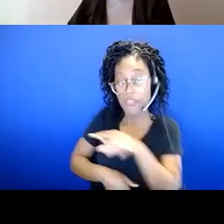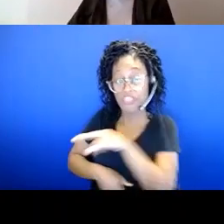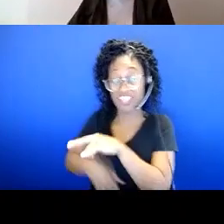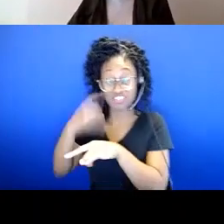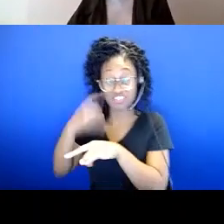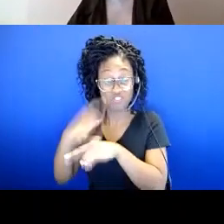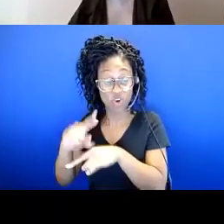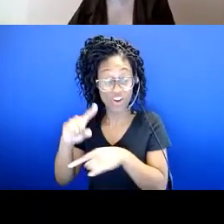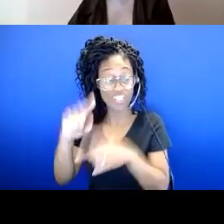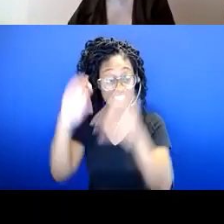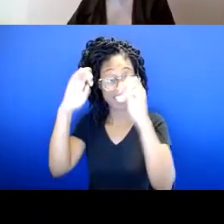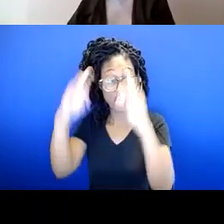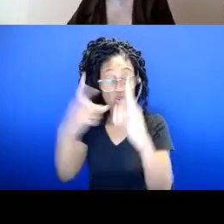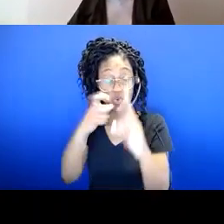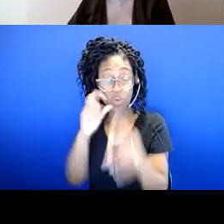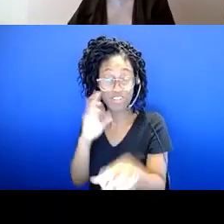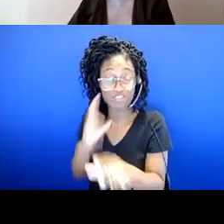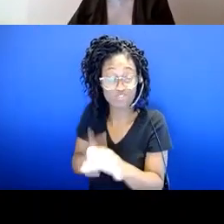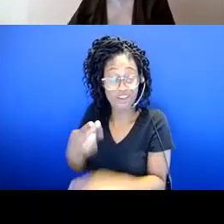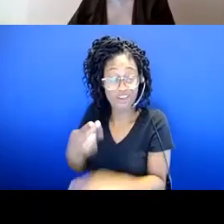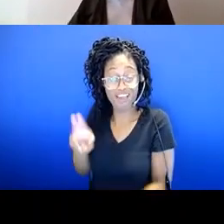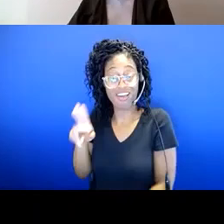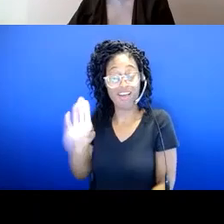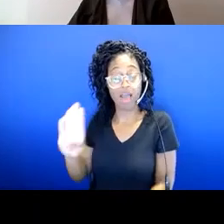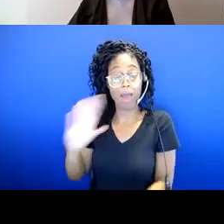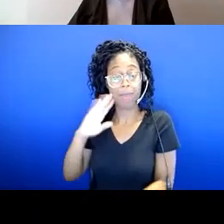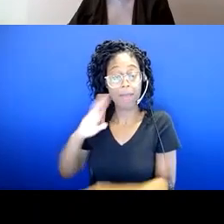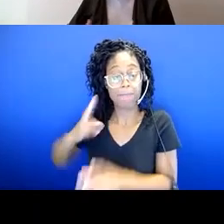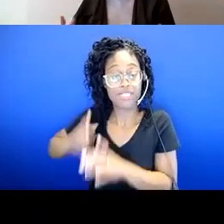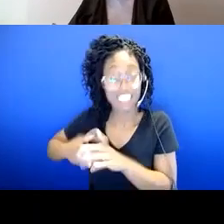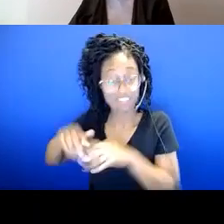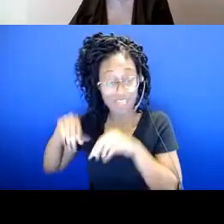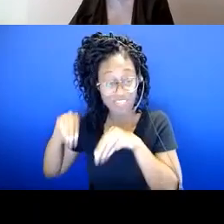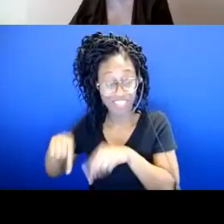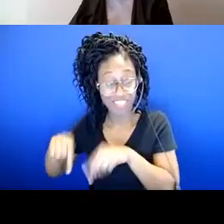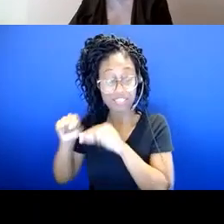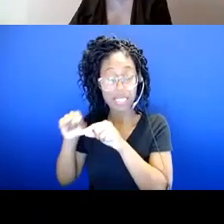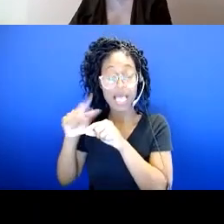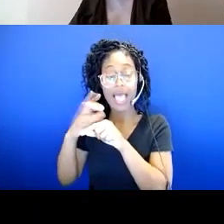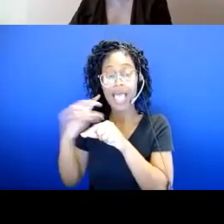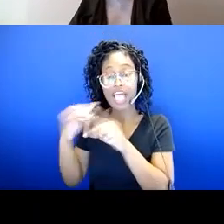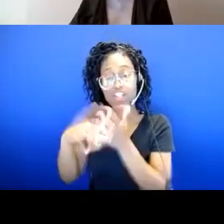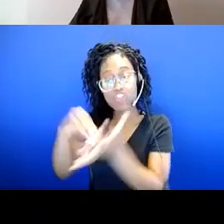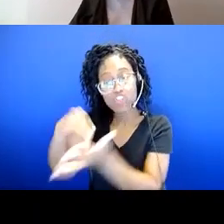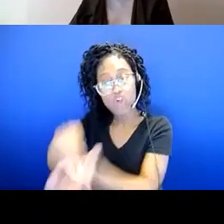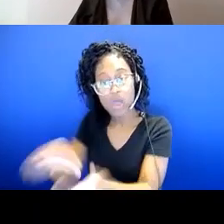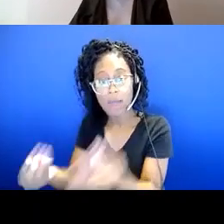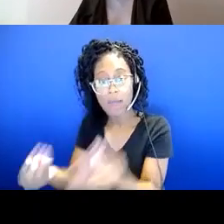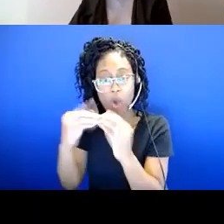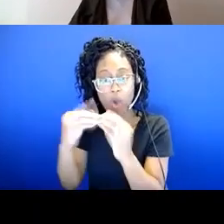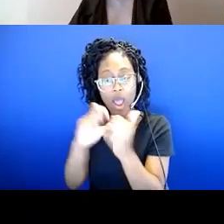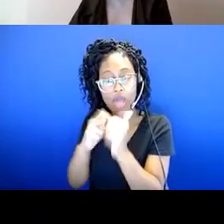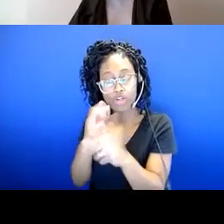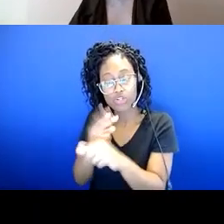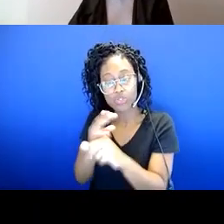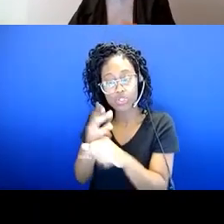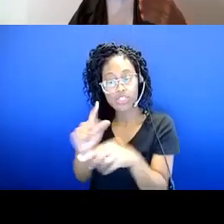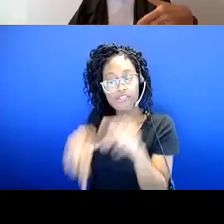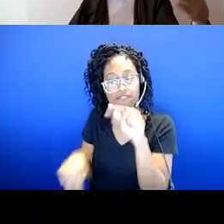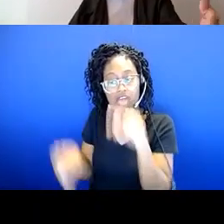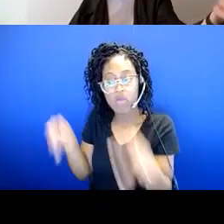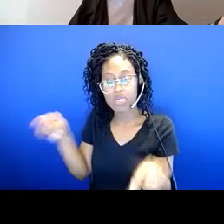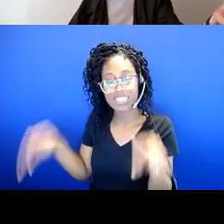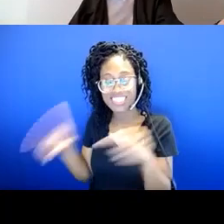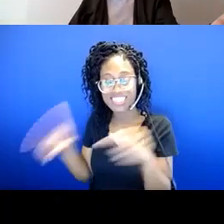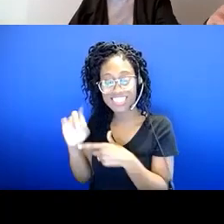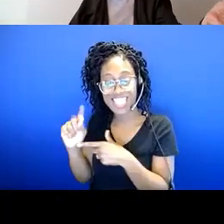want to join the hub and participate in it and potentially learn more about how to use the various data assets, they can